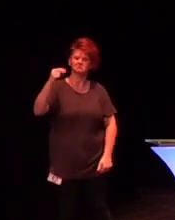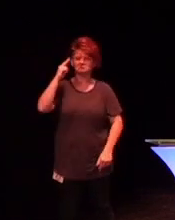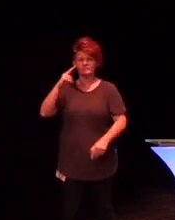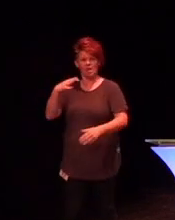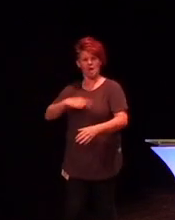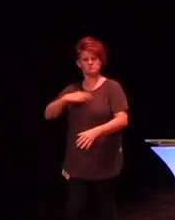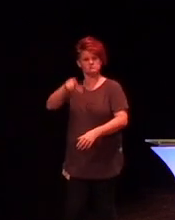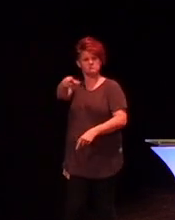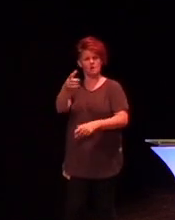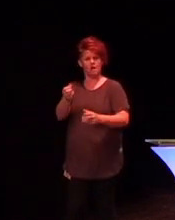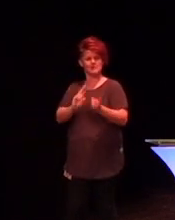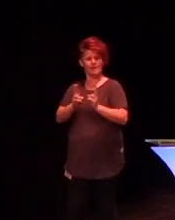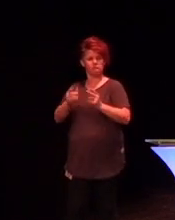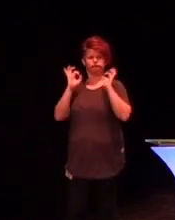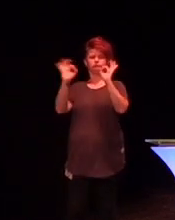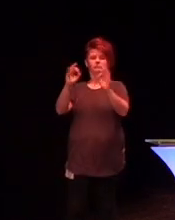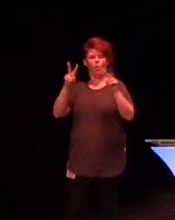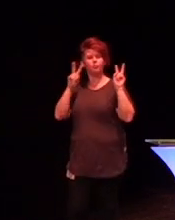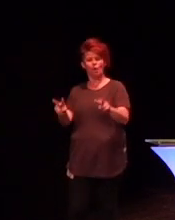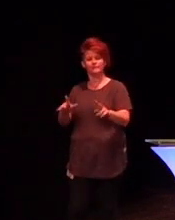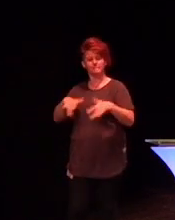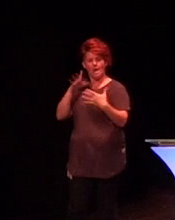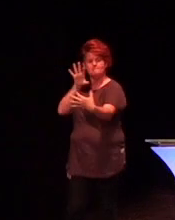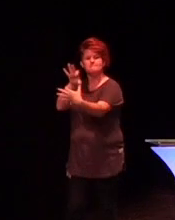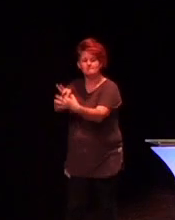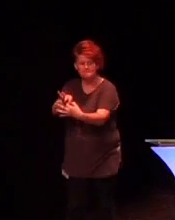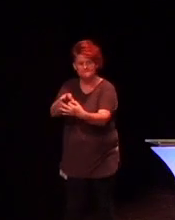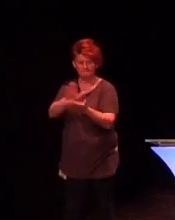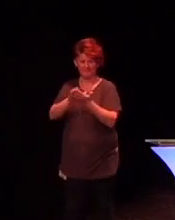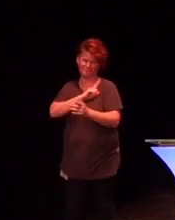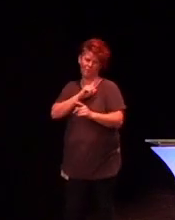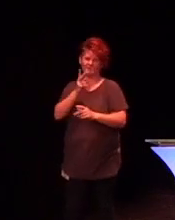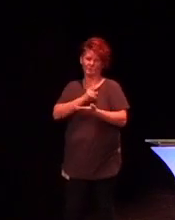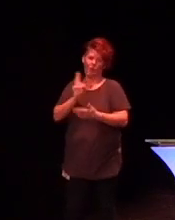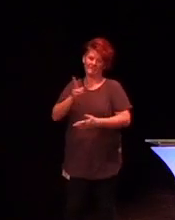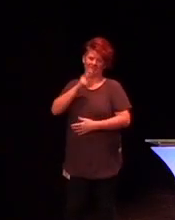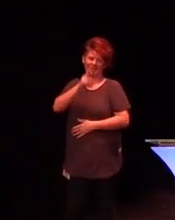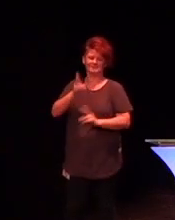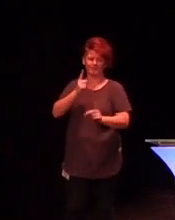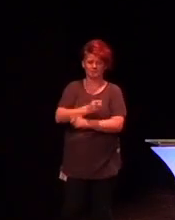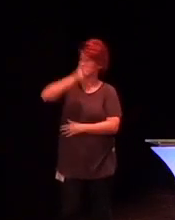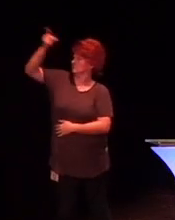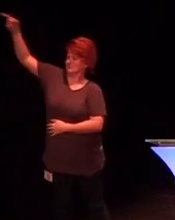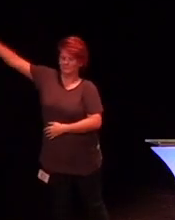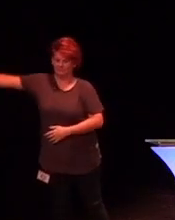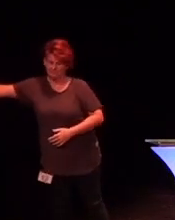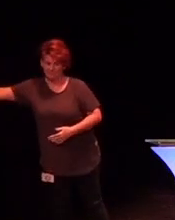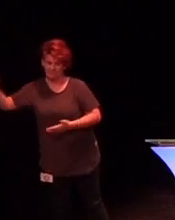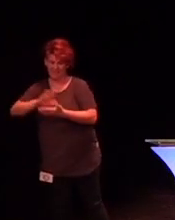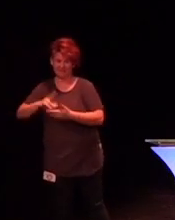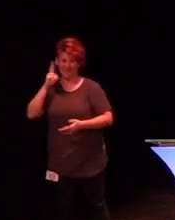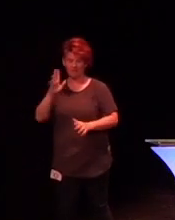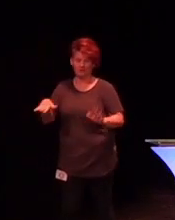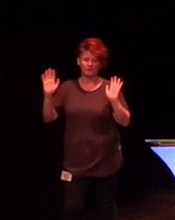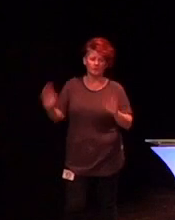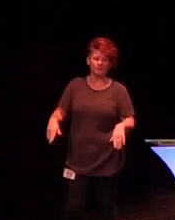deaf audience when they come in, the feedback from them was great. You know, it was kind of good to see there's that more connection as opposed to just having an interpreter on the side of the